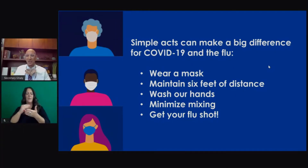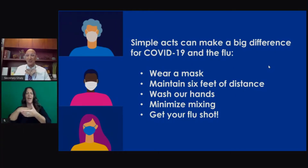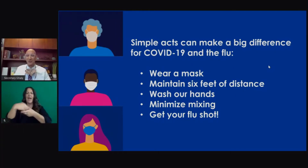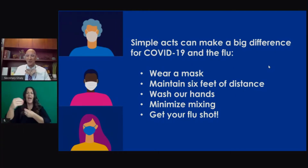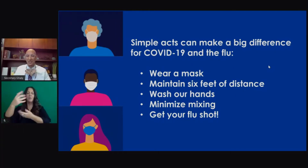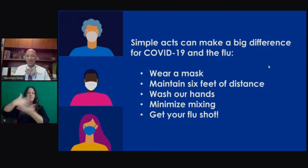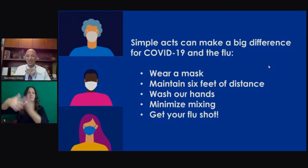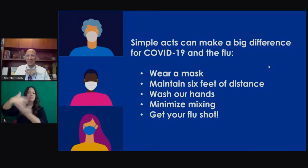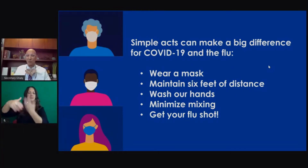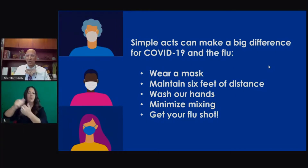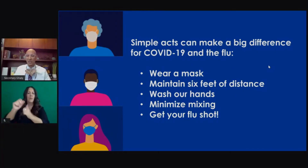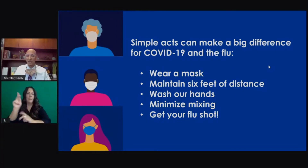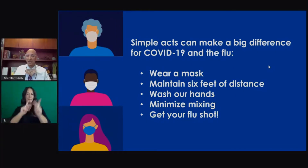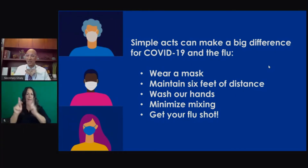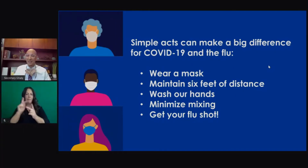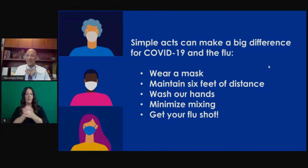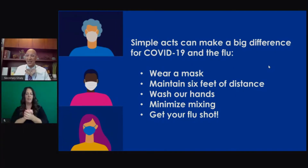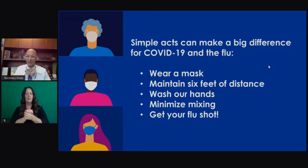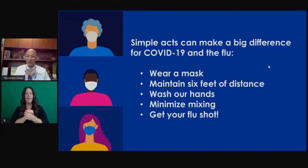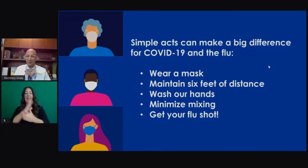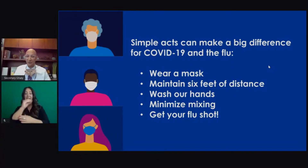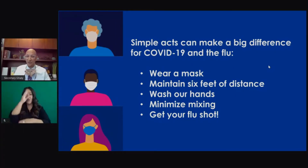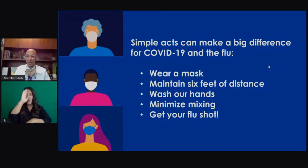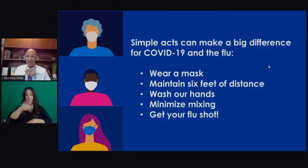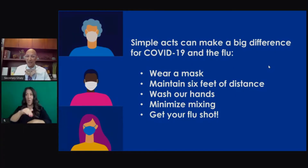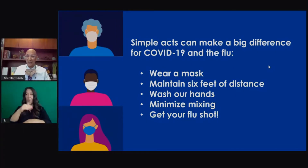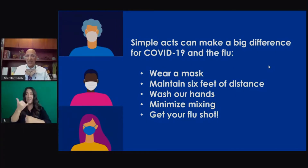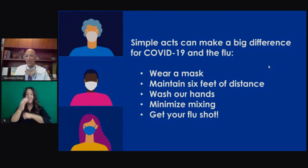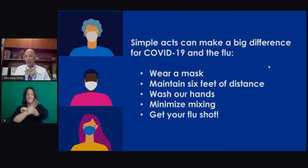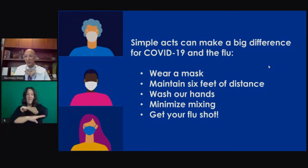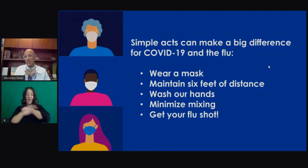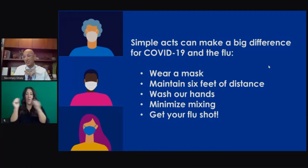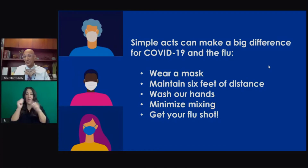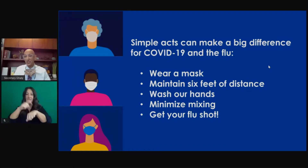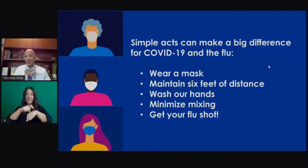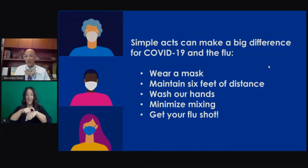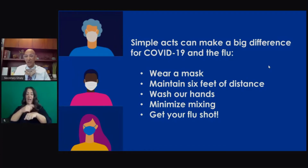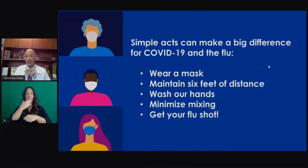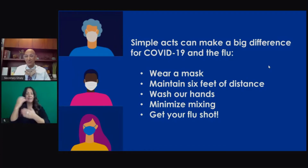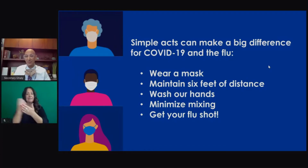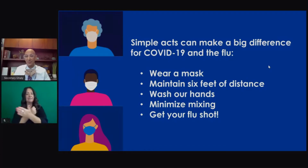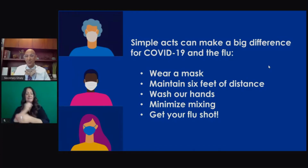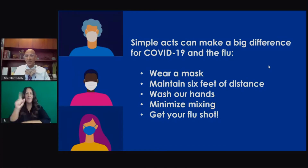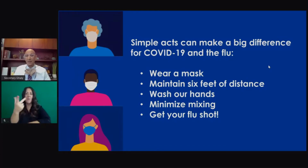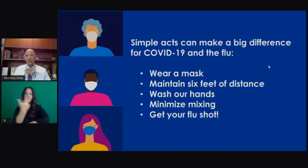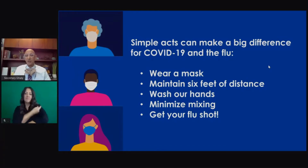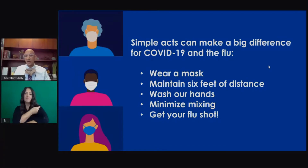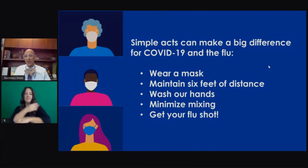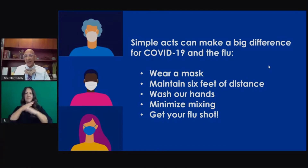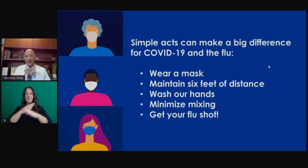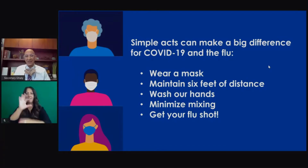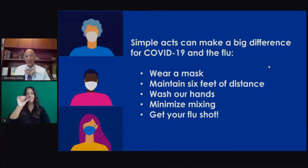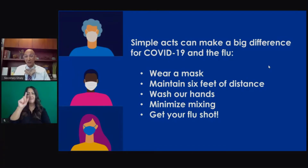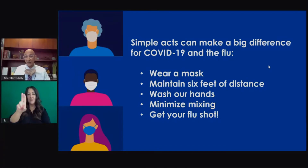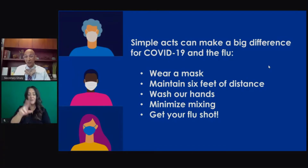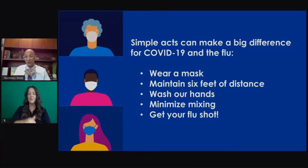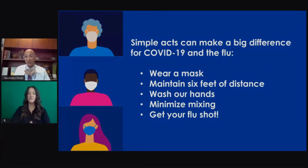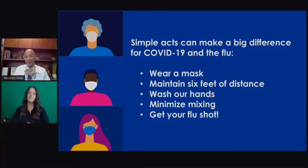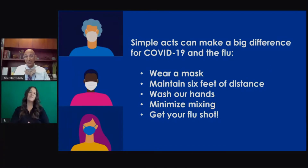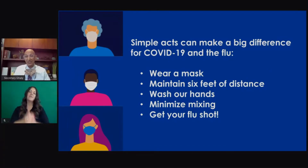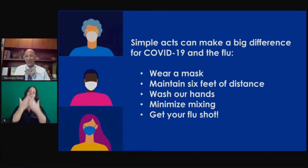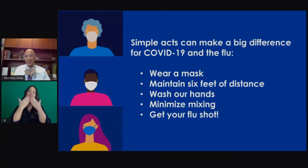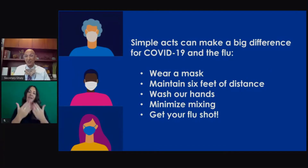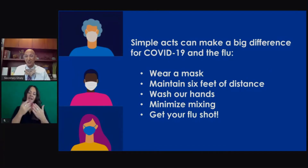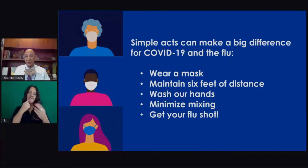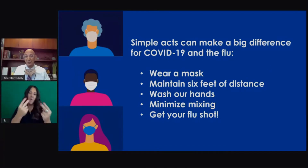we go into flu season and winter, to get your flu shot and do it as soon as you can. So with that, I thank you for